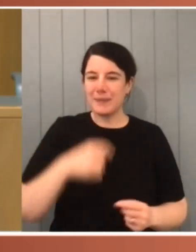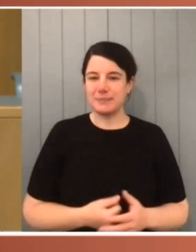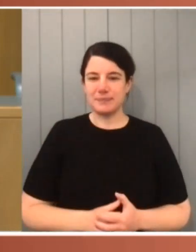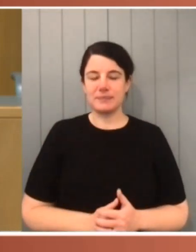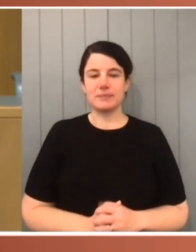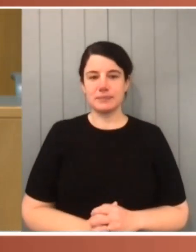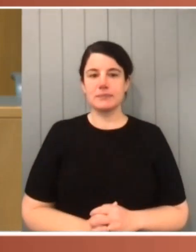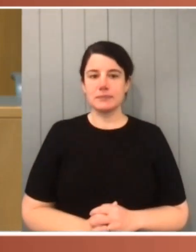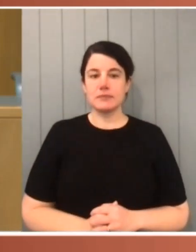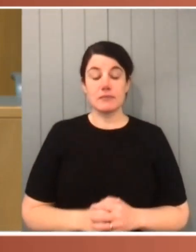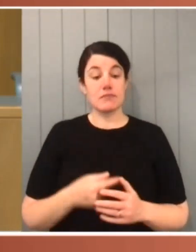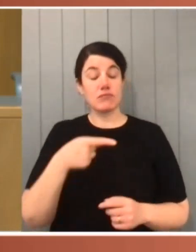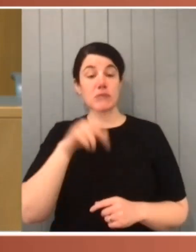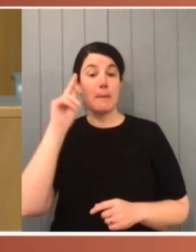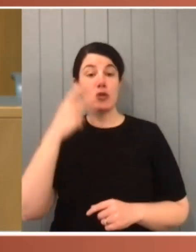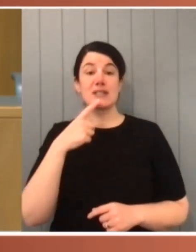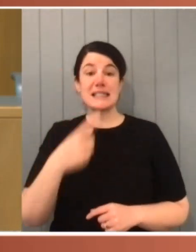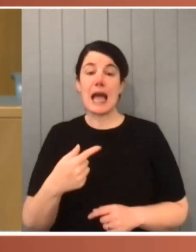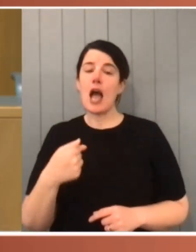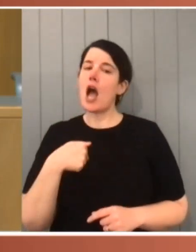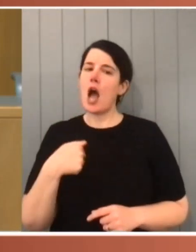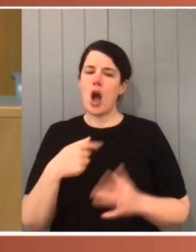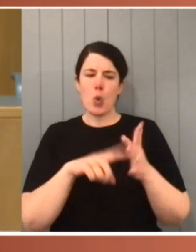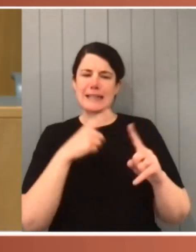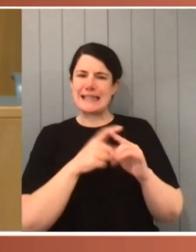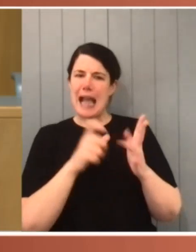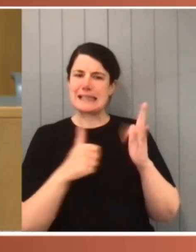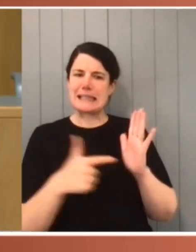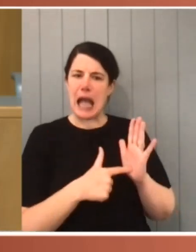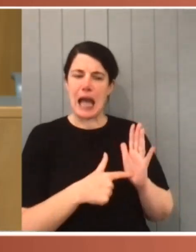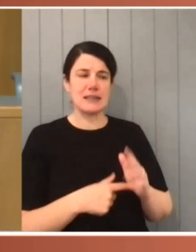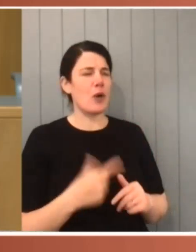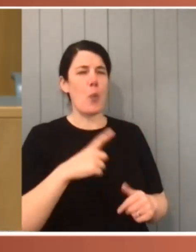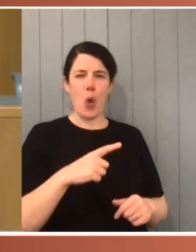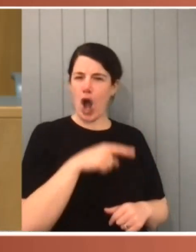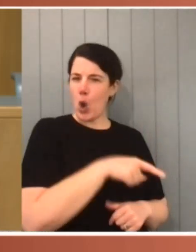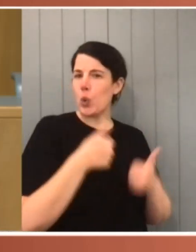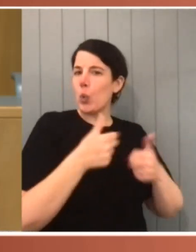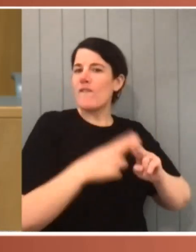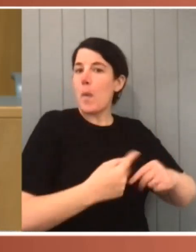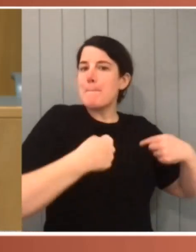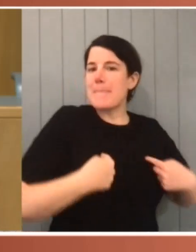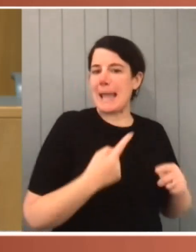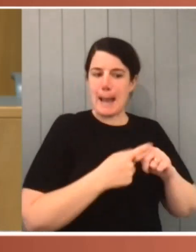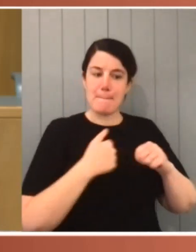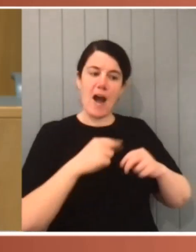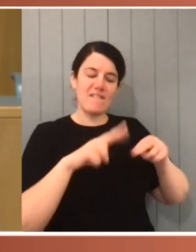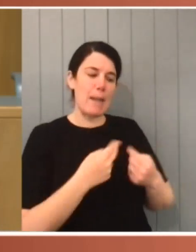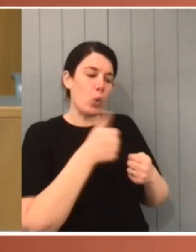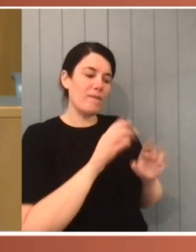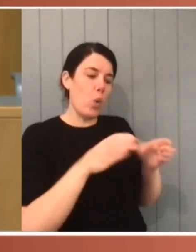as a politician say, oh, I defend this tax cut because it's good for me or my family or this specific interest group in society.